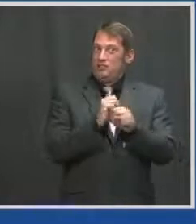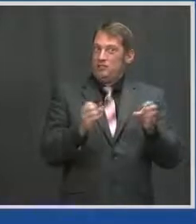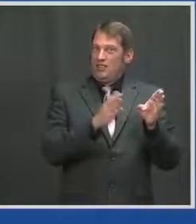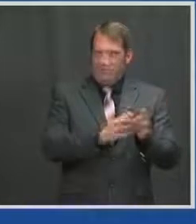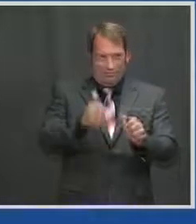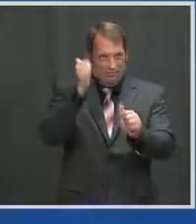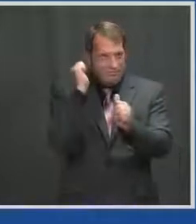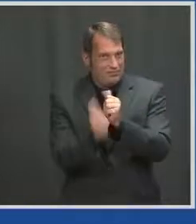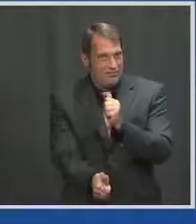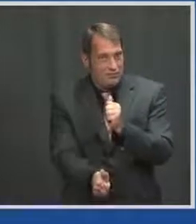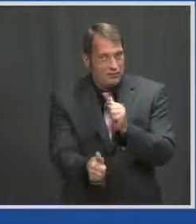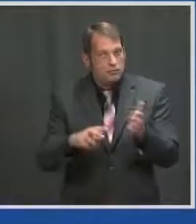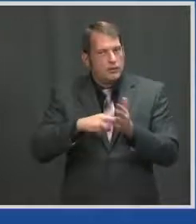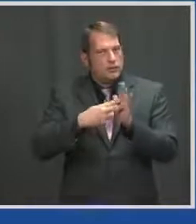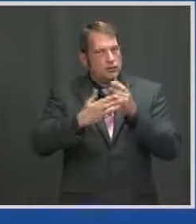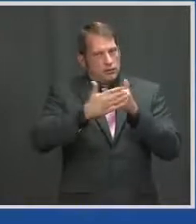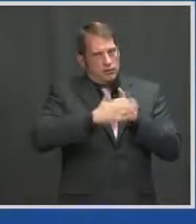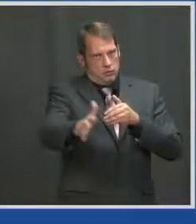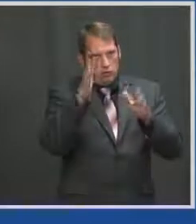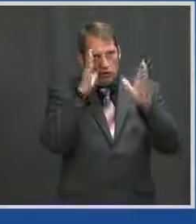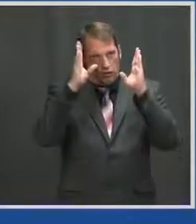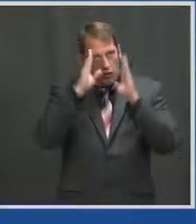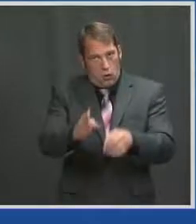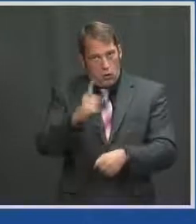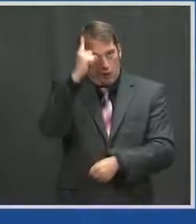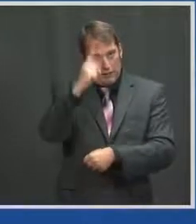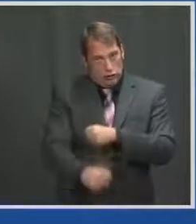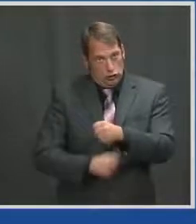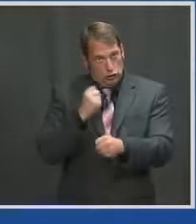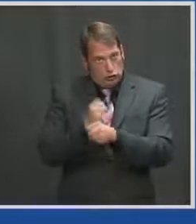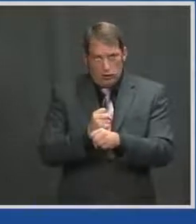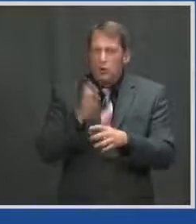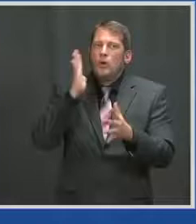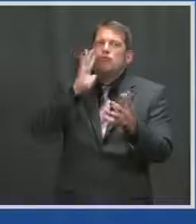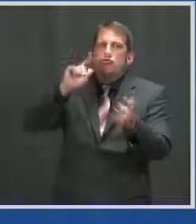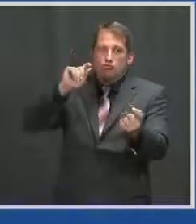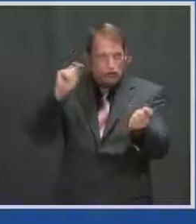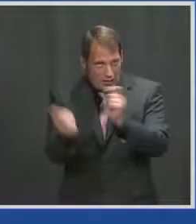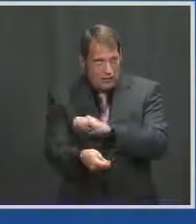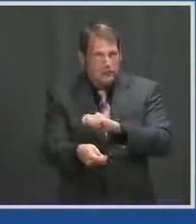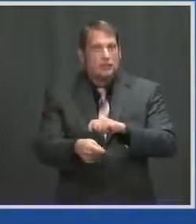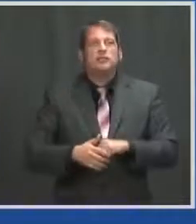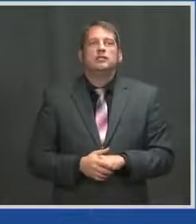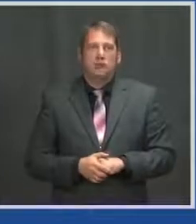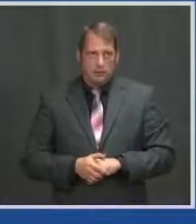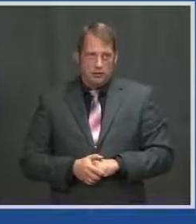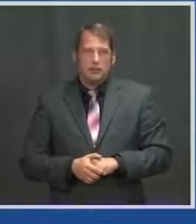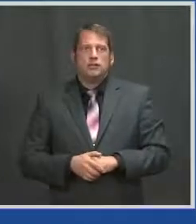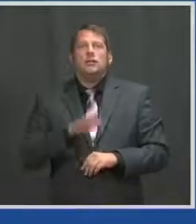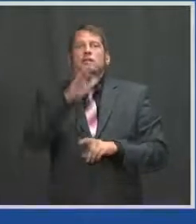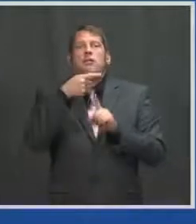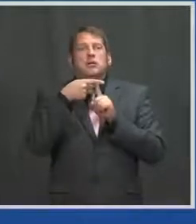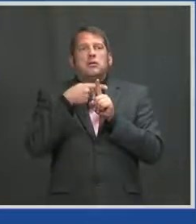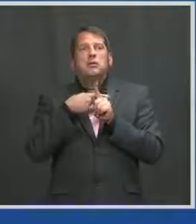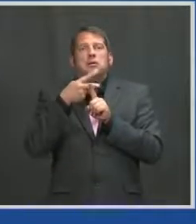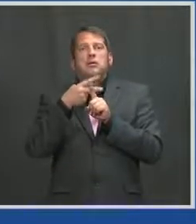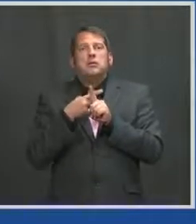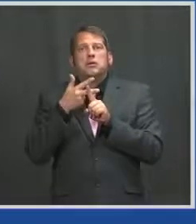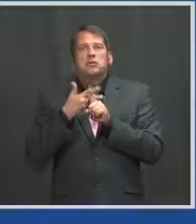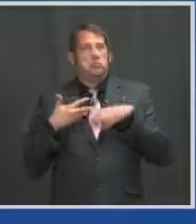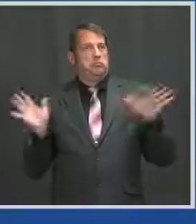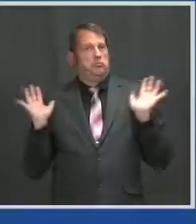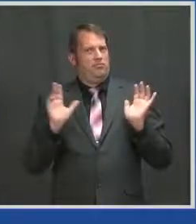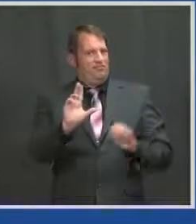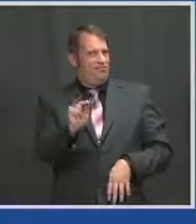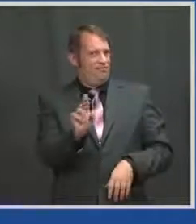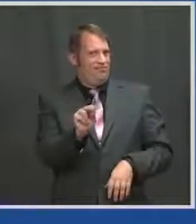out over a year, and it's working. But we can't let up. This jobs report makes that clear. We've got too much